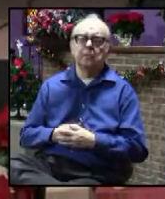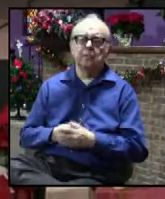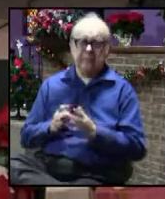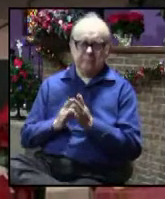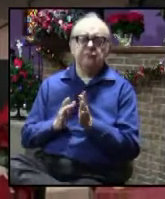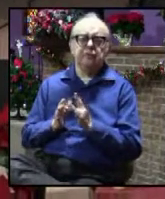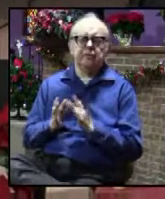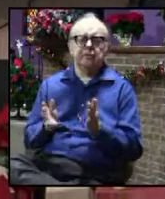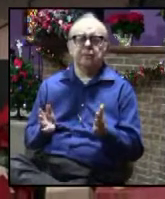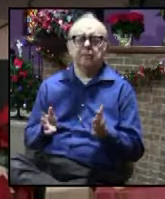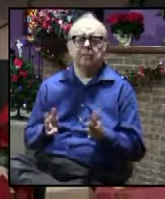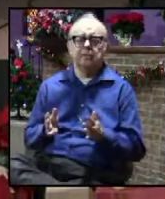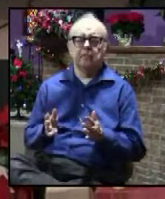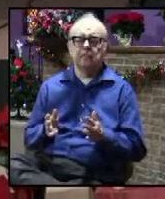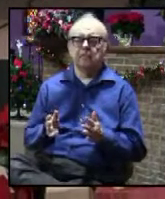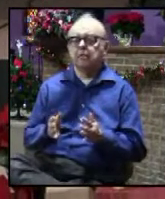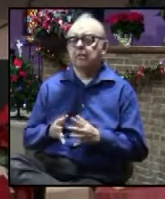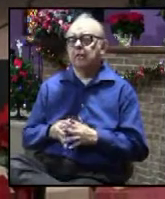Jesus.